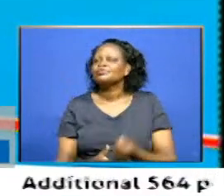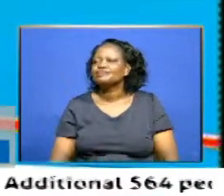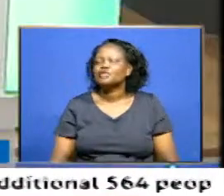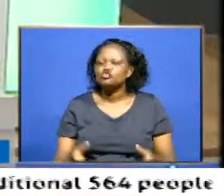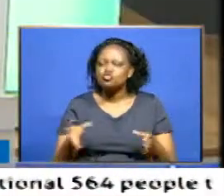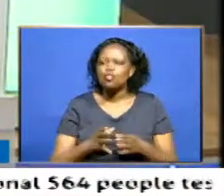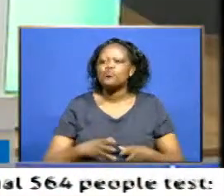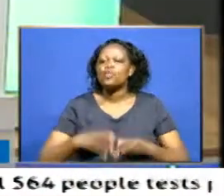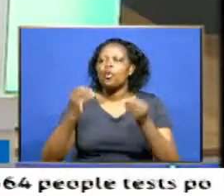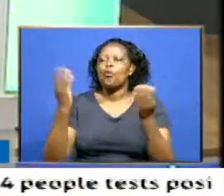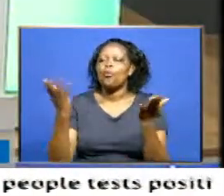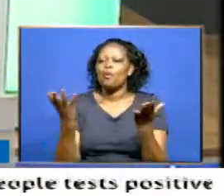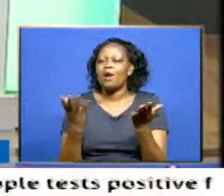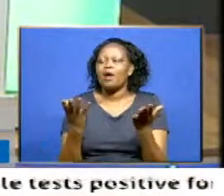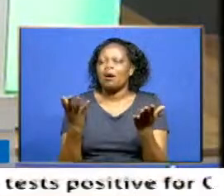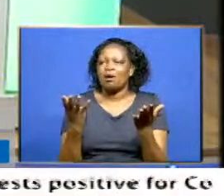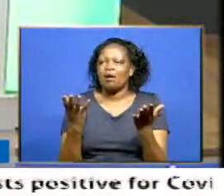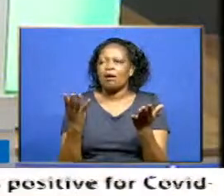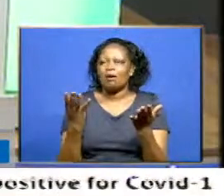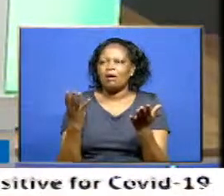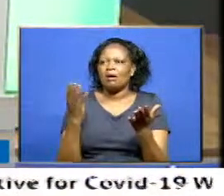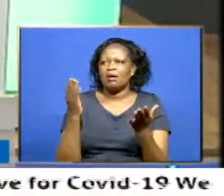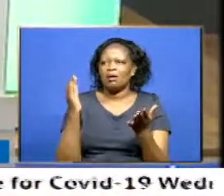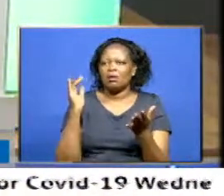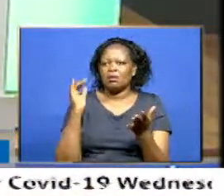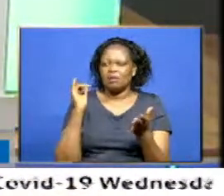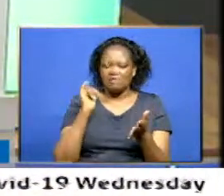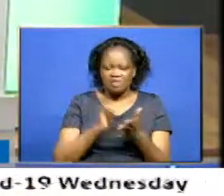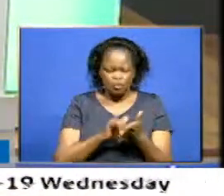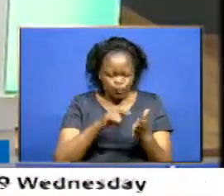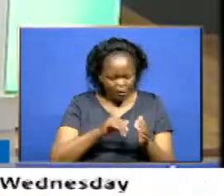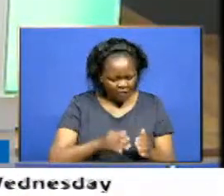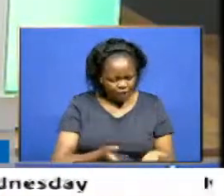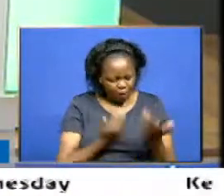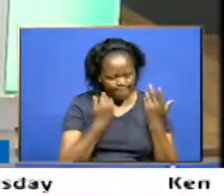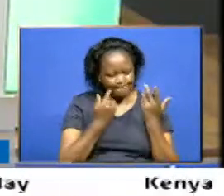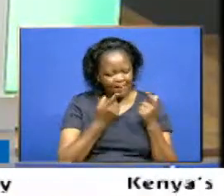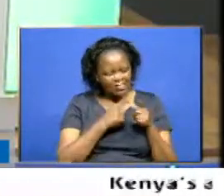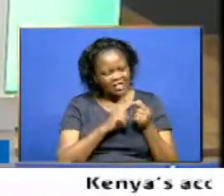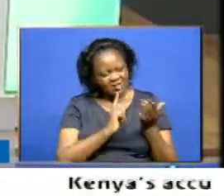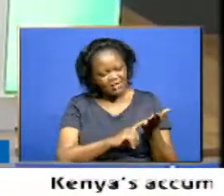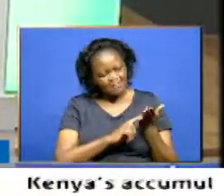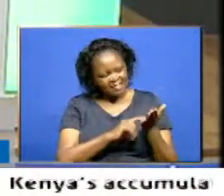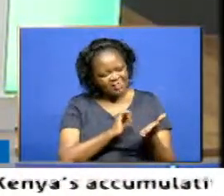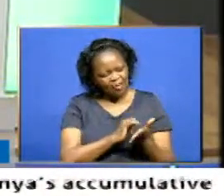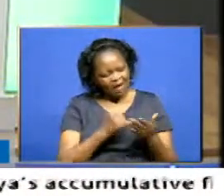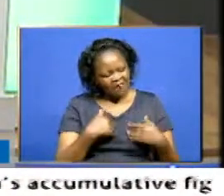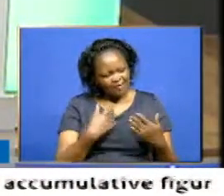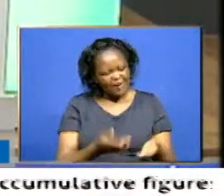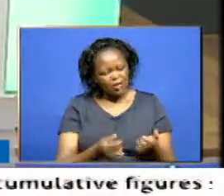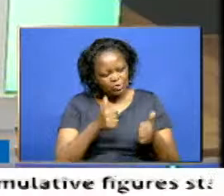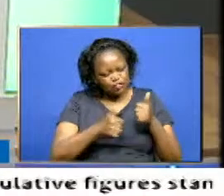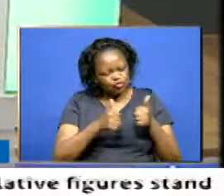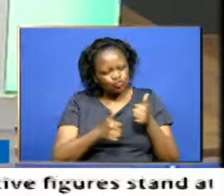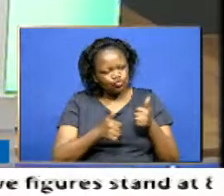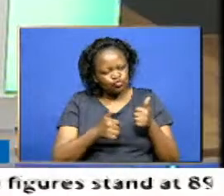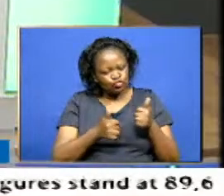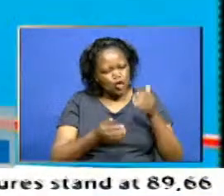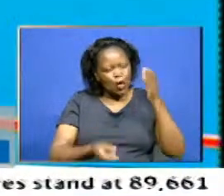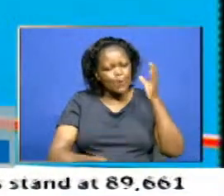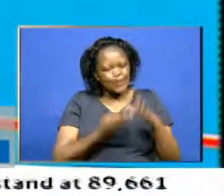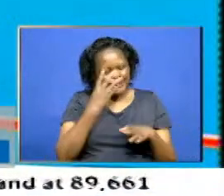here. That's what exactly we are tracking. And of course, another debate that we are having here is creating or putting